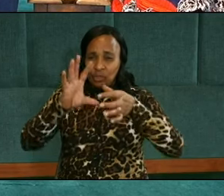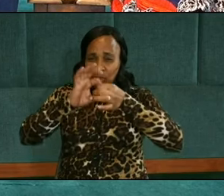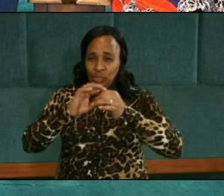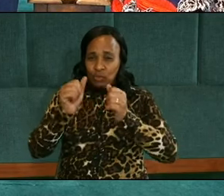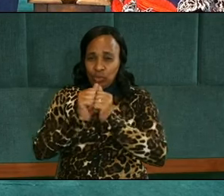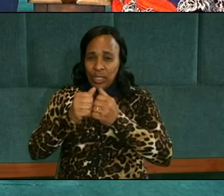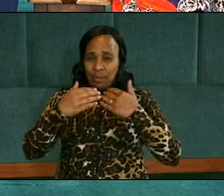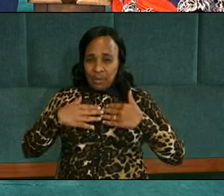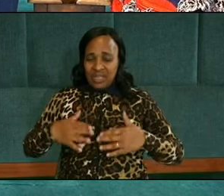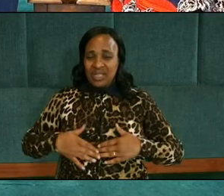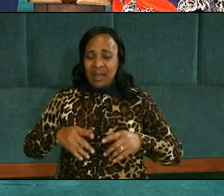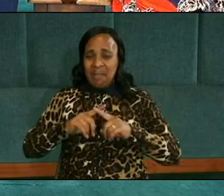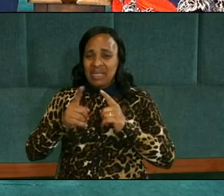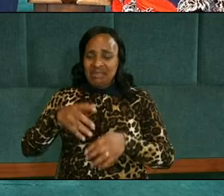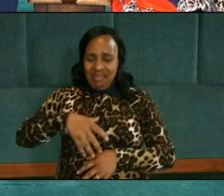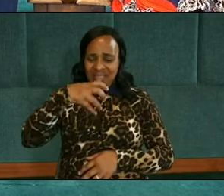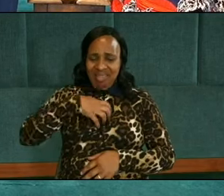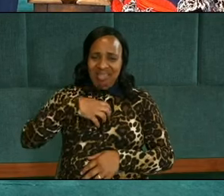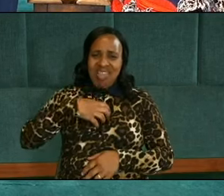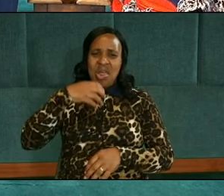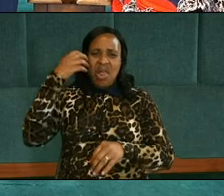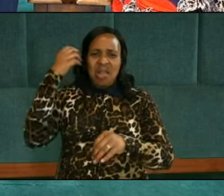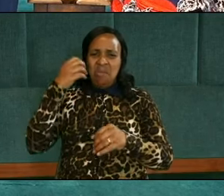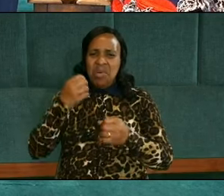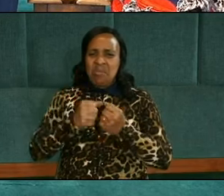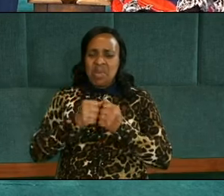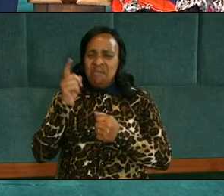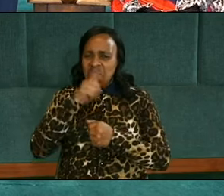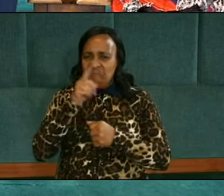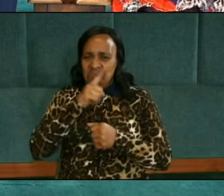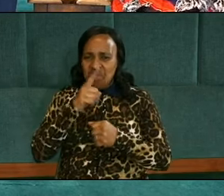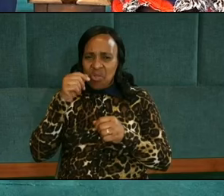envy is rottenness to the bones.